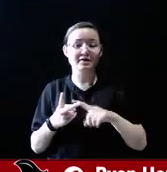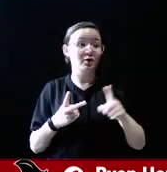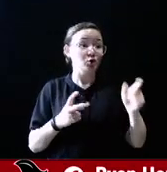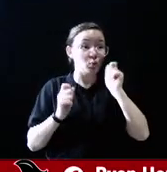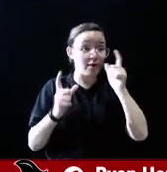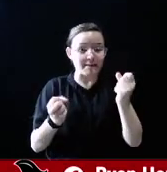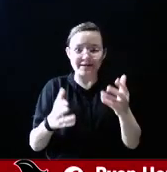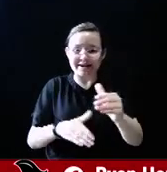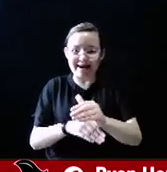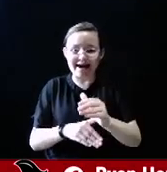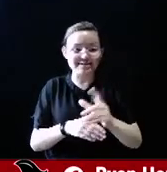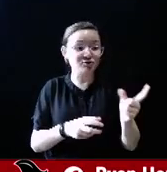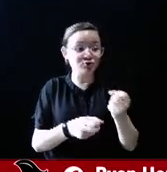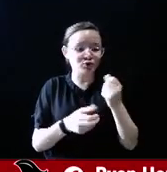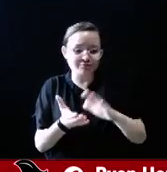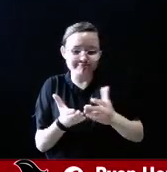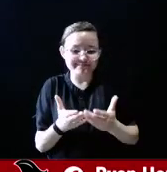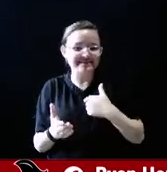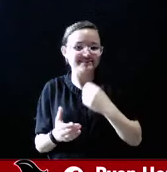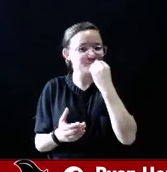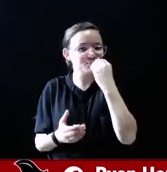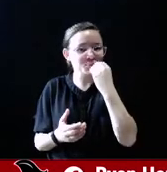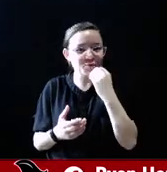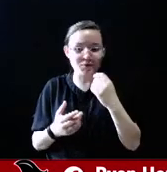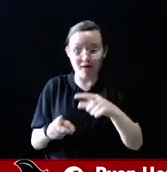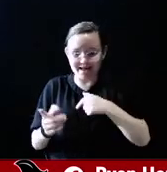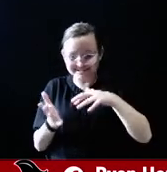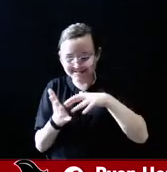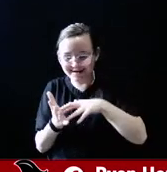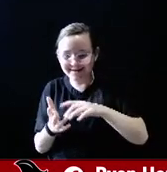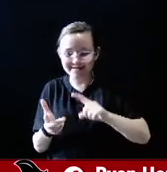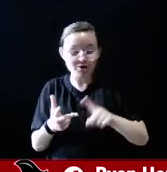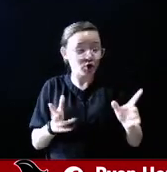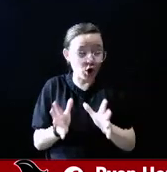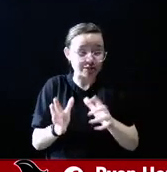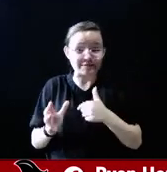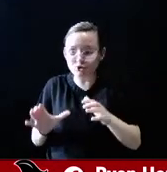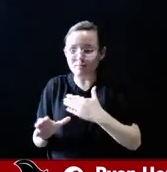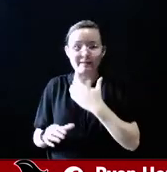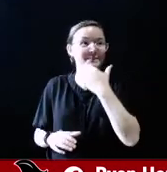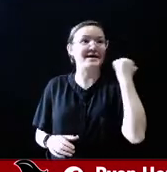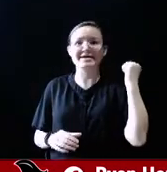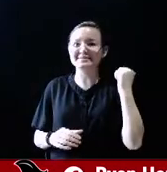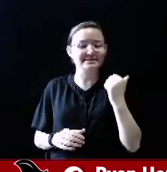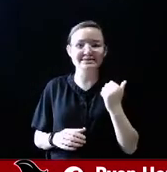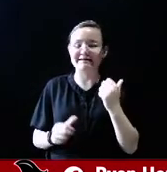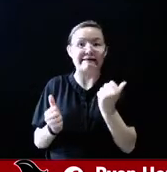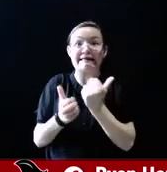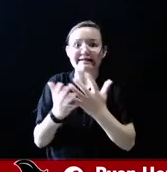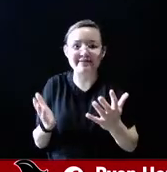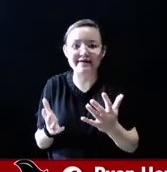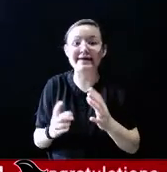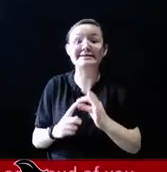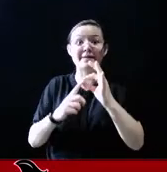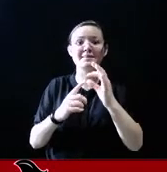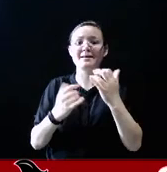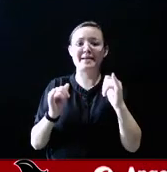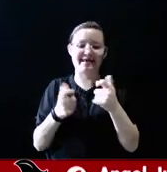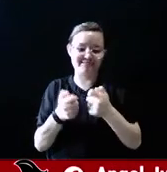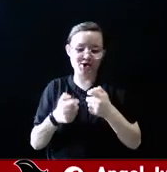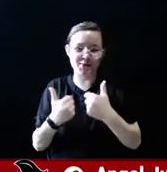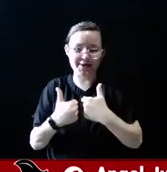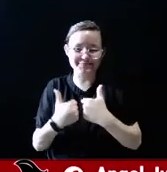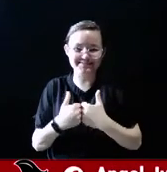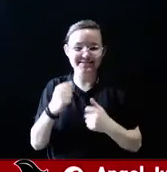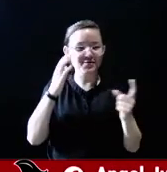nights to make me a snack while I studied, for encouraging me to do my best in anything I pursued, except playing video games.